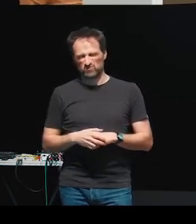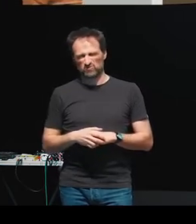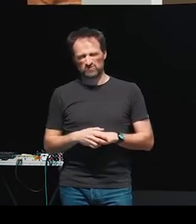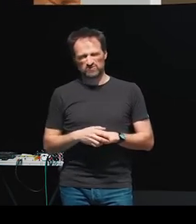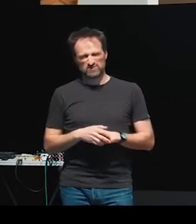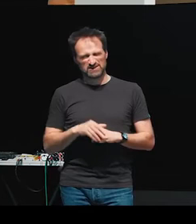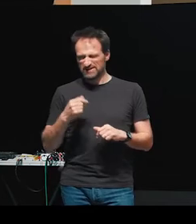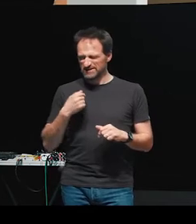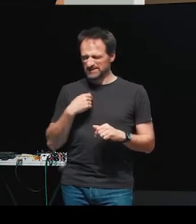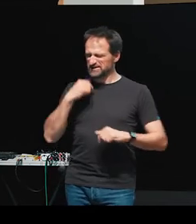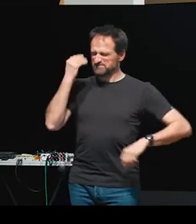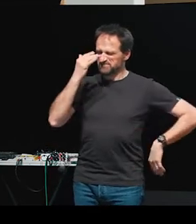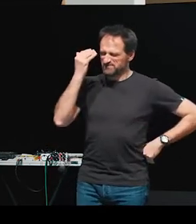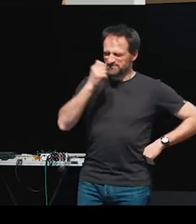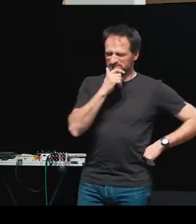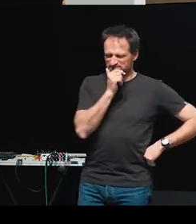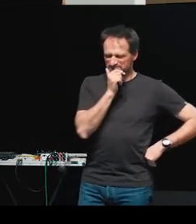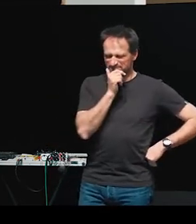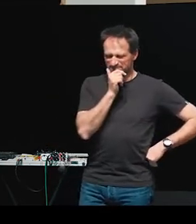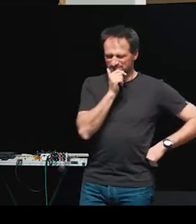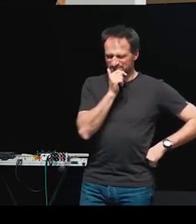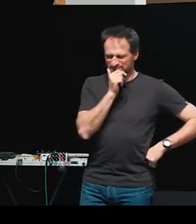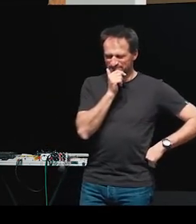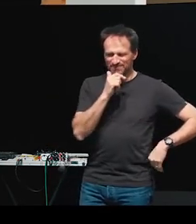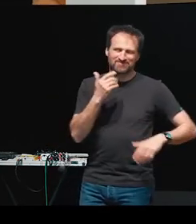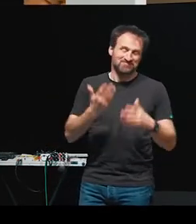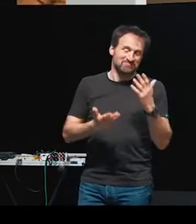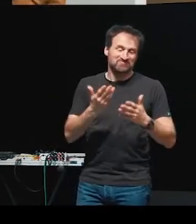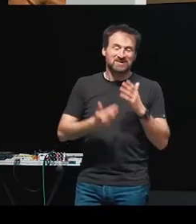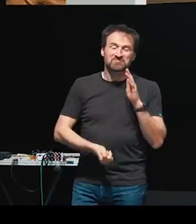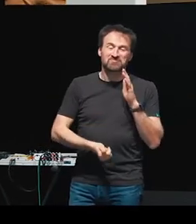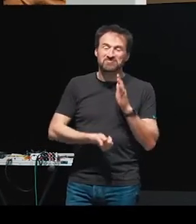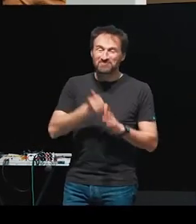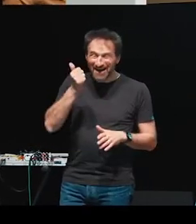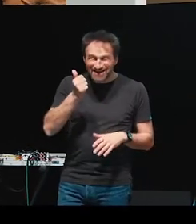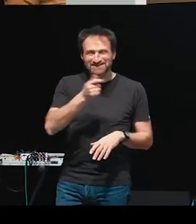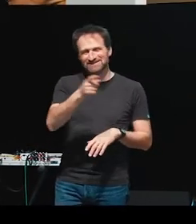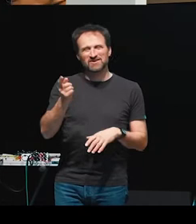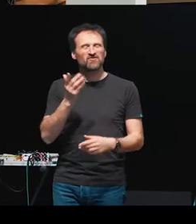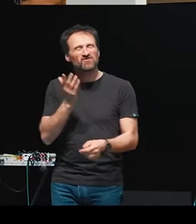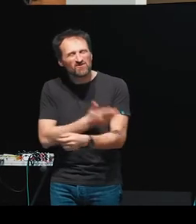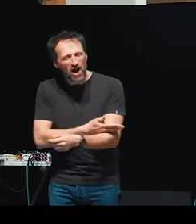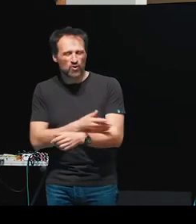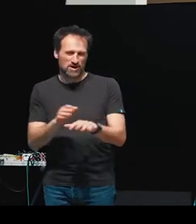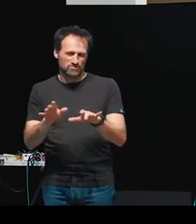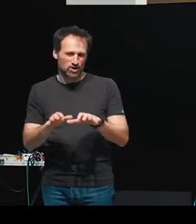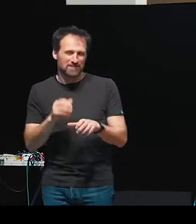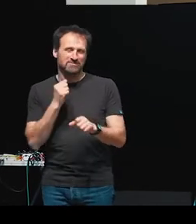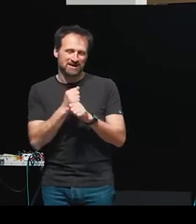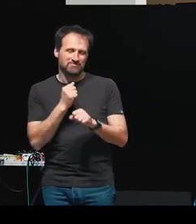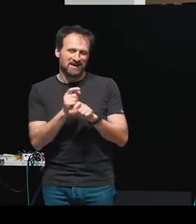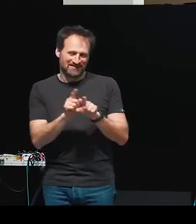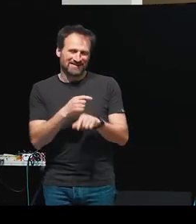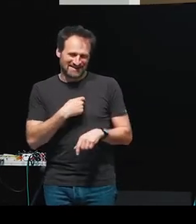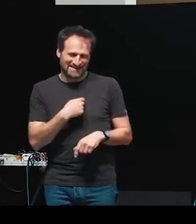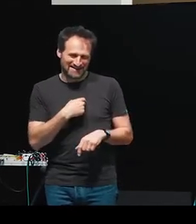So at this point, I made what I think most lazy programmers do, which is start